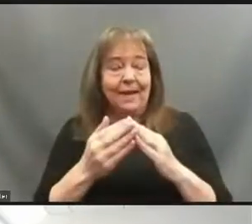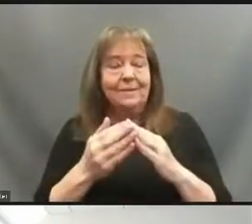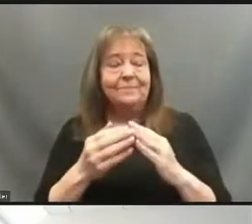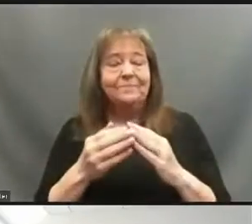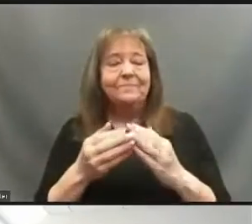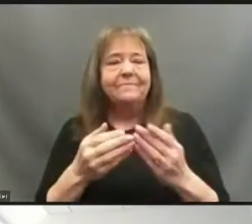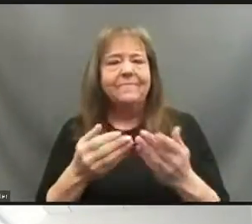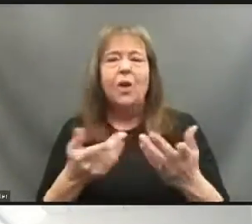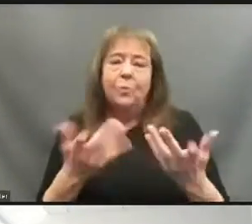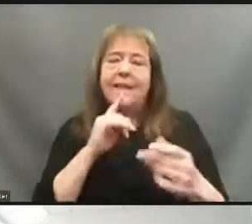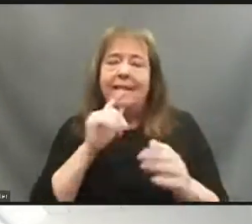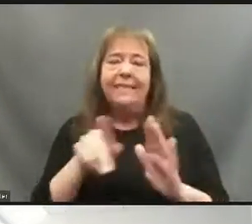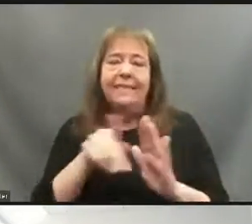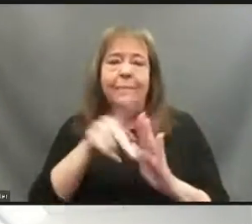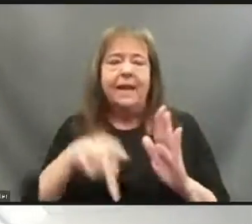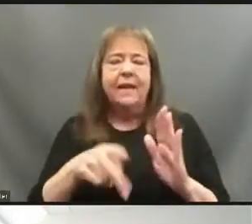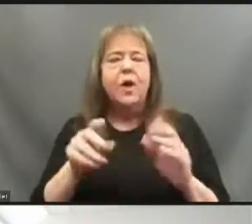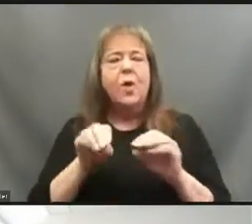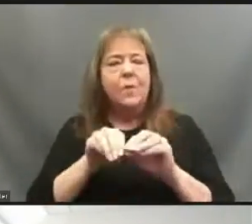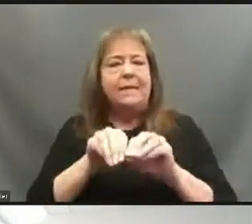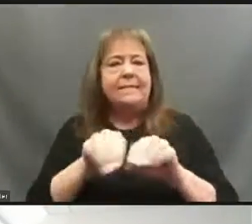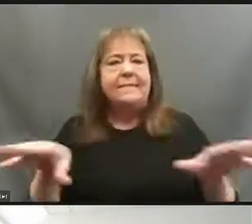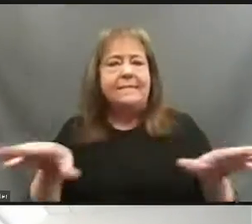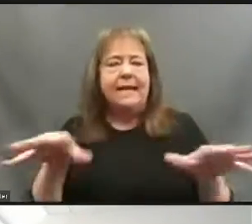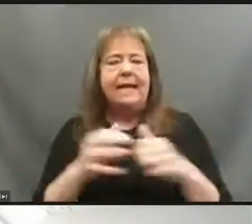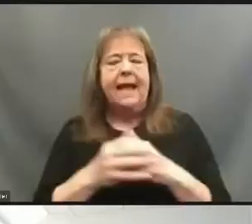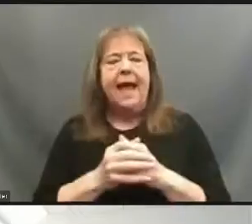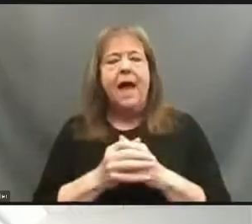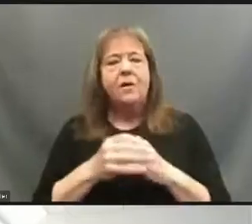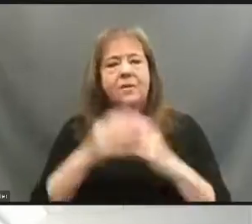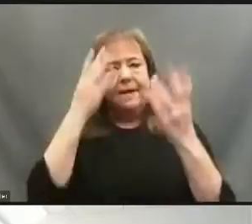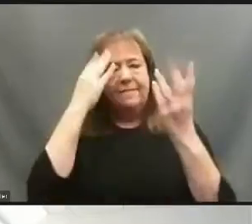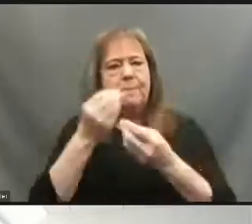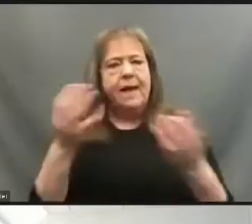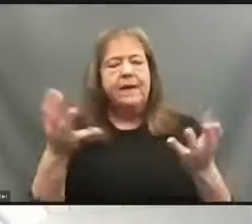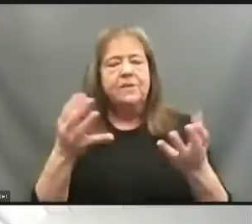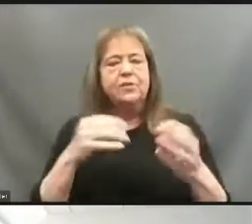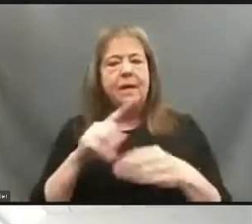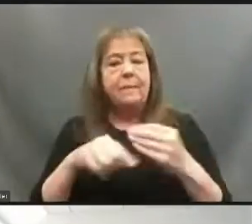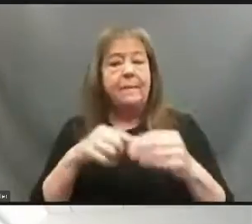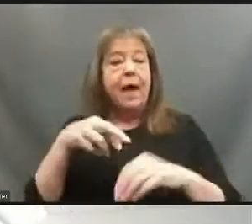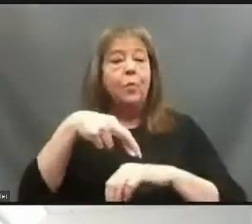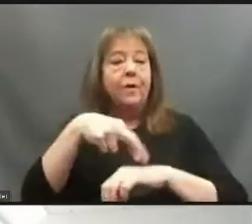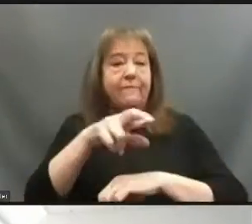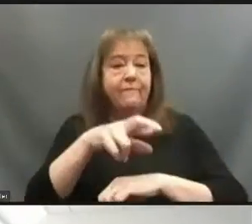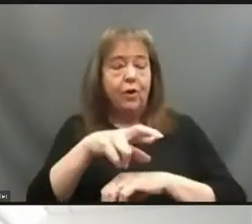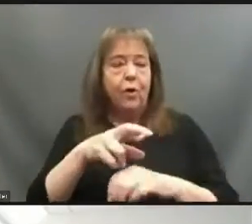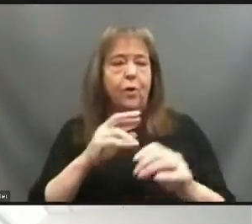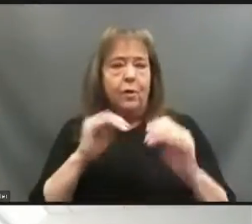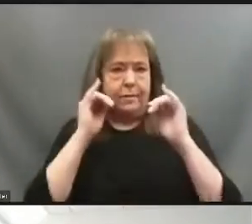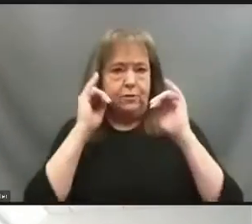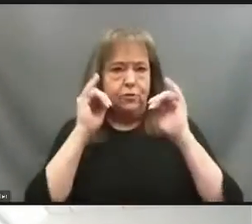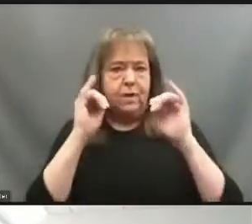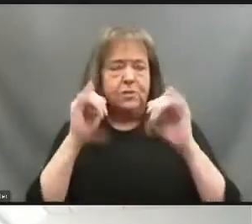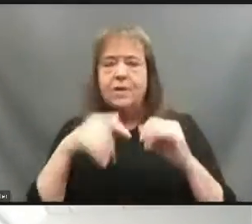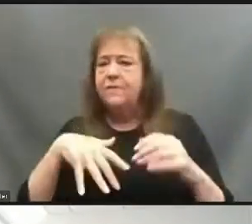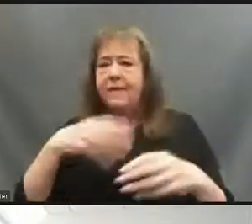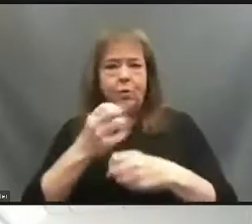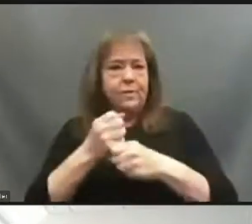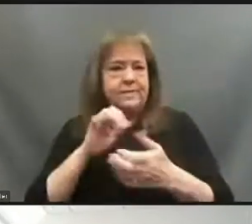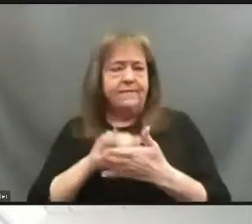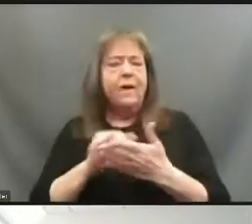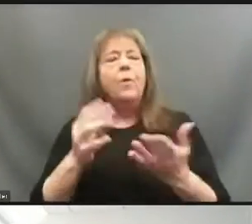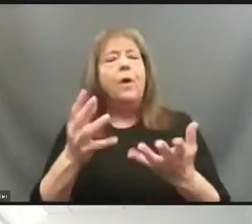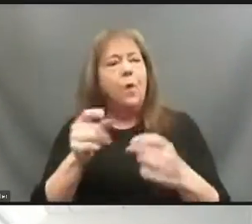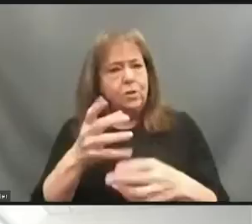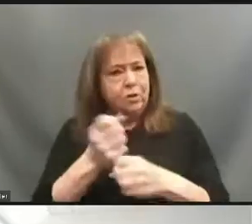Panhandle region, we did send out a health advisory with referral instructions. If you did not receive this information, we want you to have